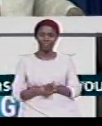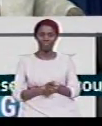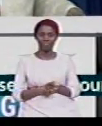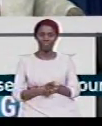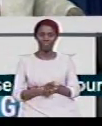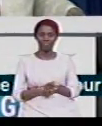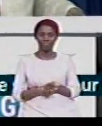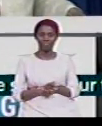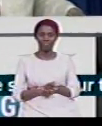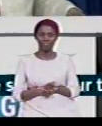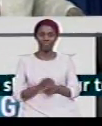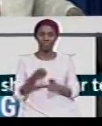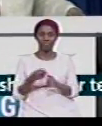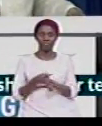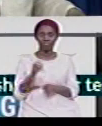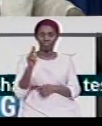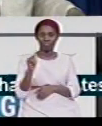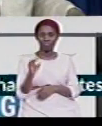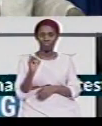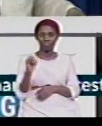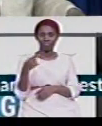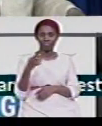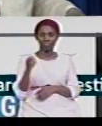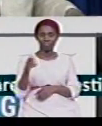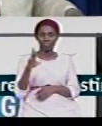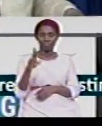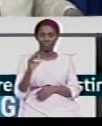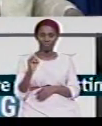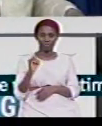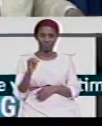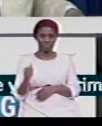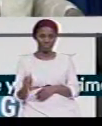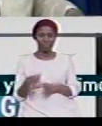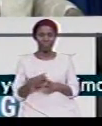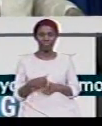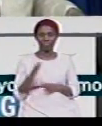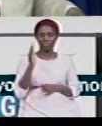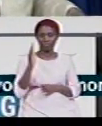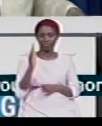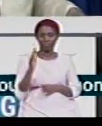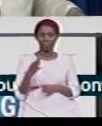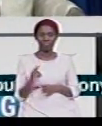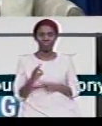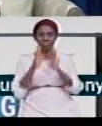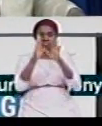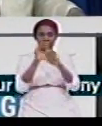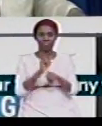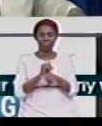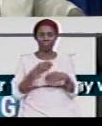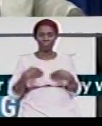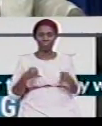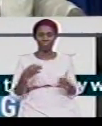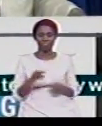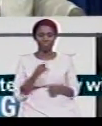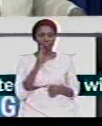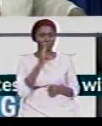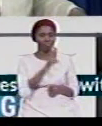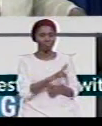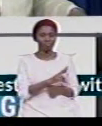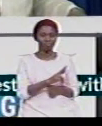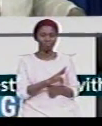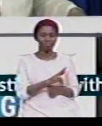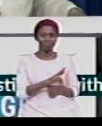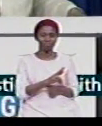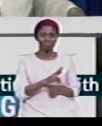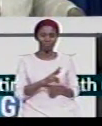From Nigeria, Sister Julian Ama is testifying of the miraculous healing of her grandson, Oche, from a